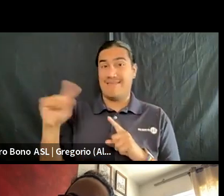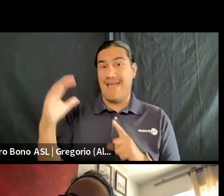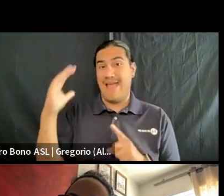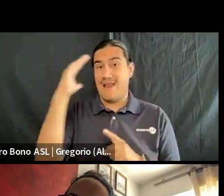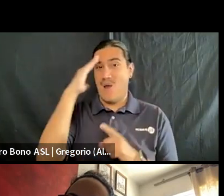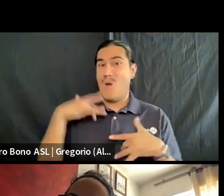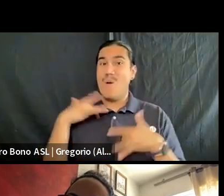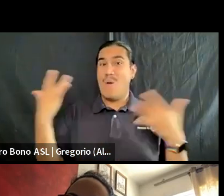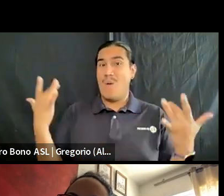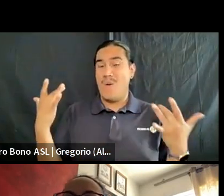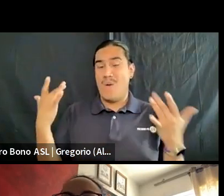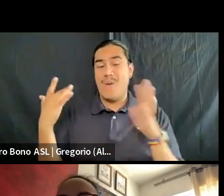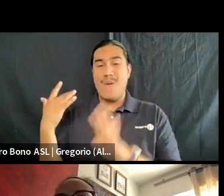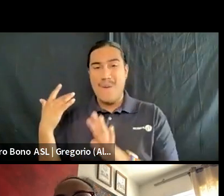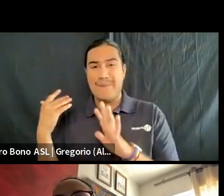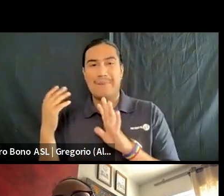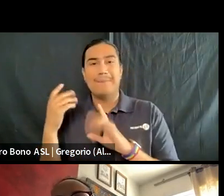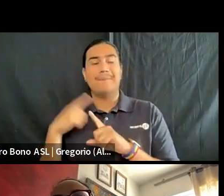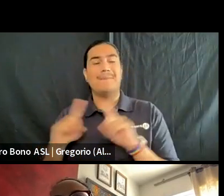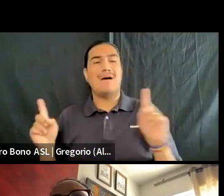So, you know,